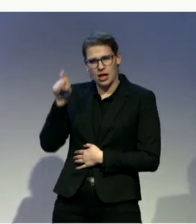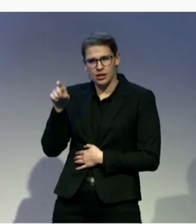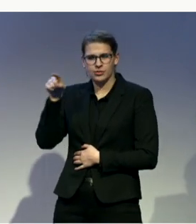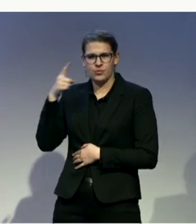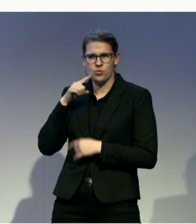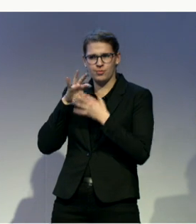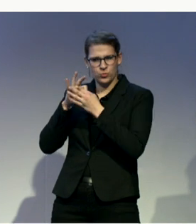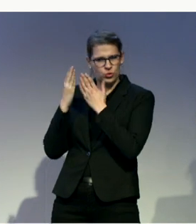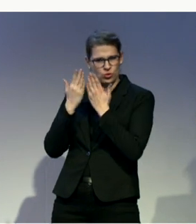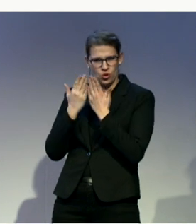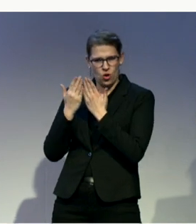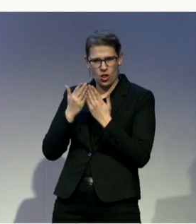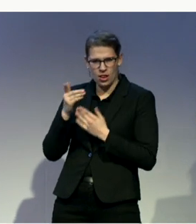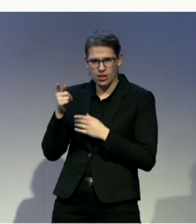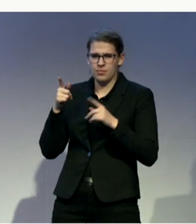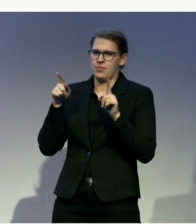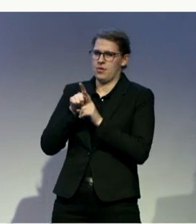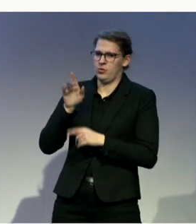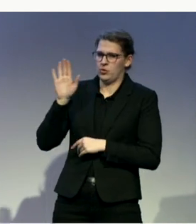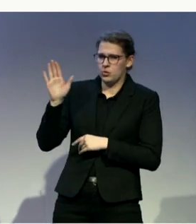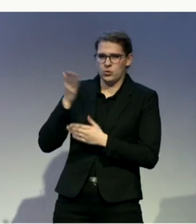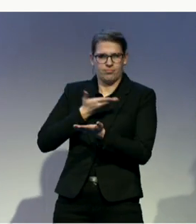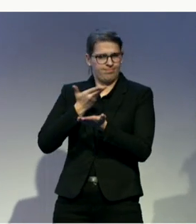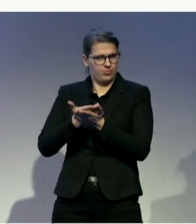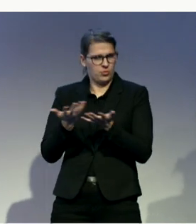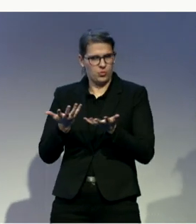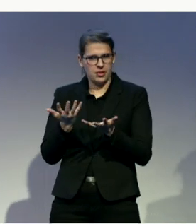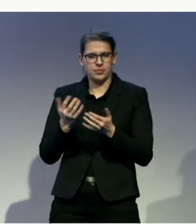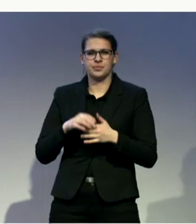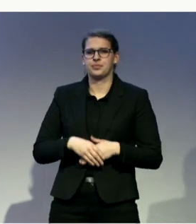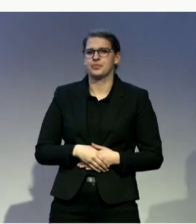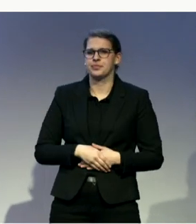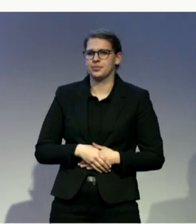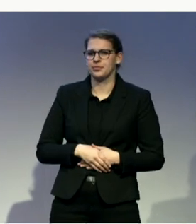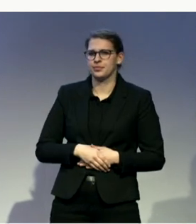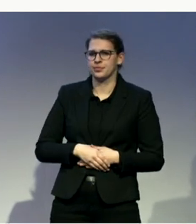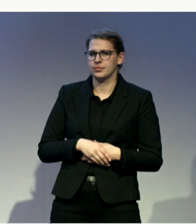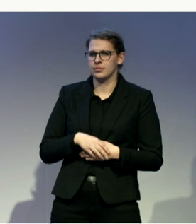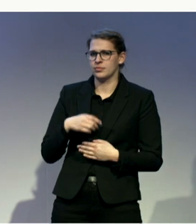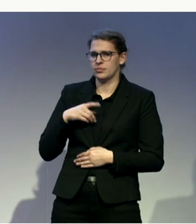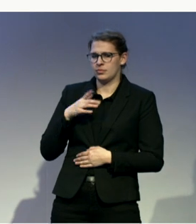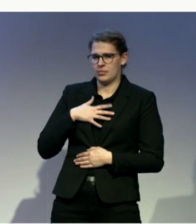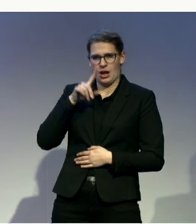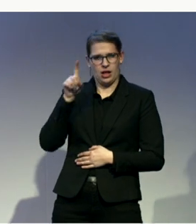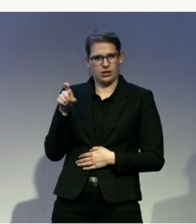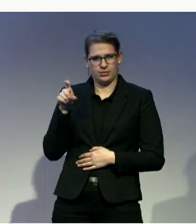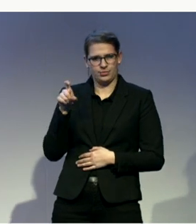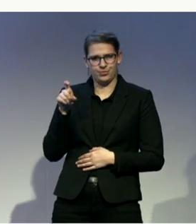service you provide. My question is, in order to make sure that it is inclusive and